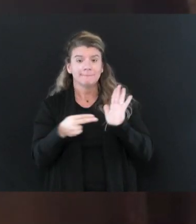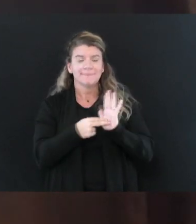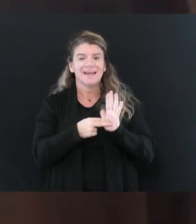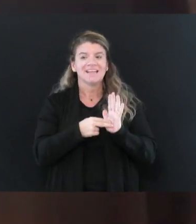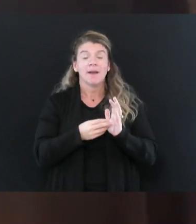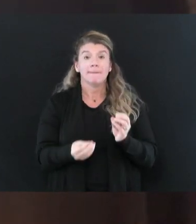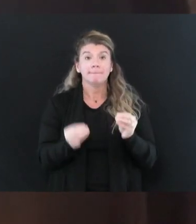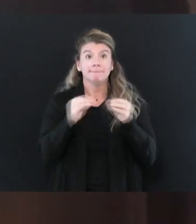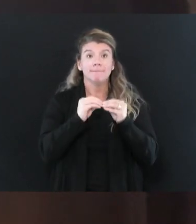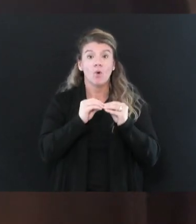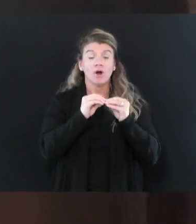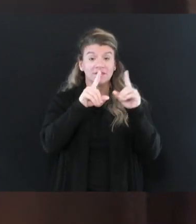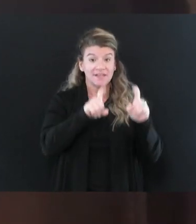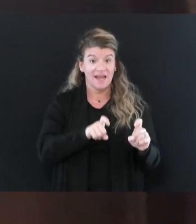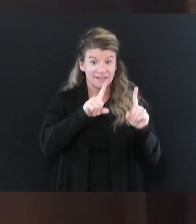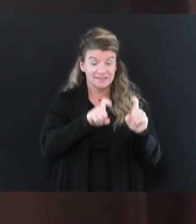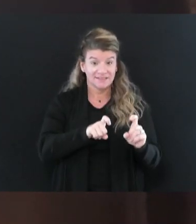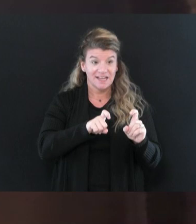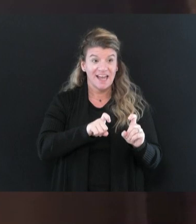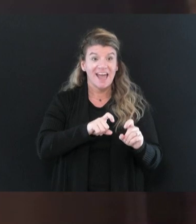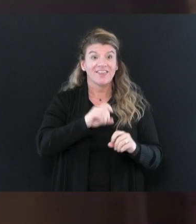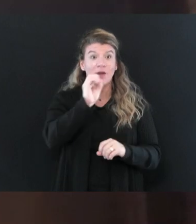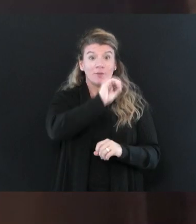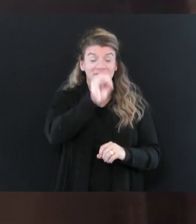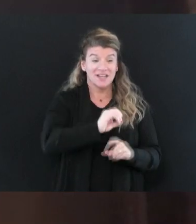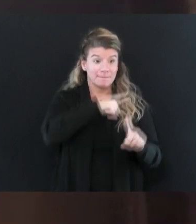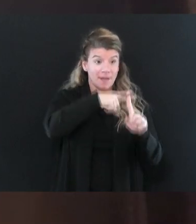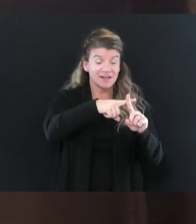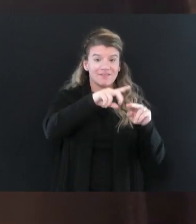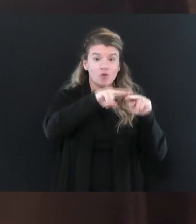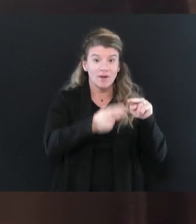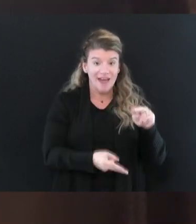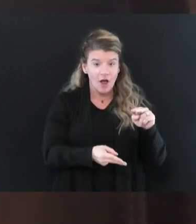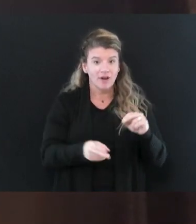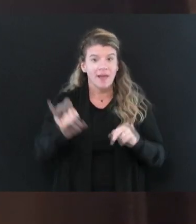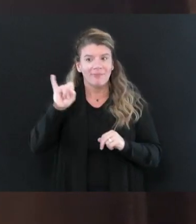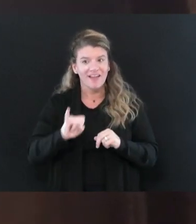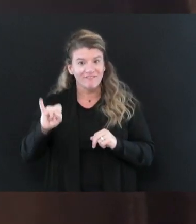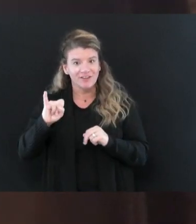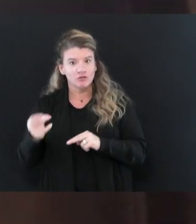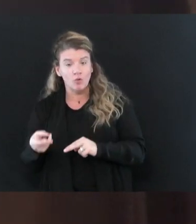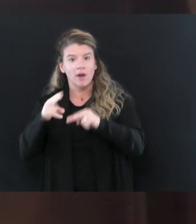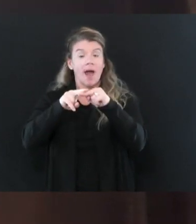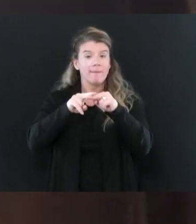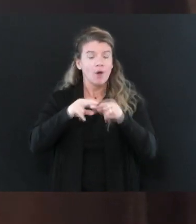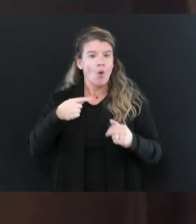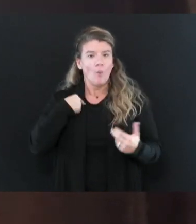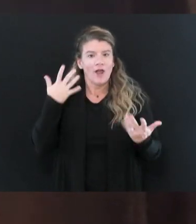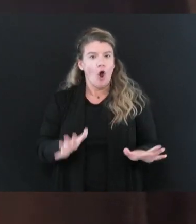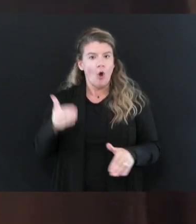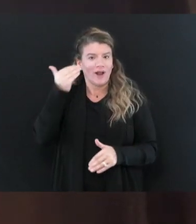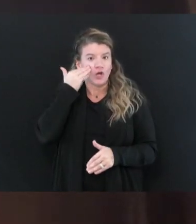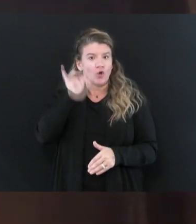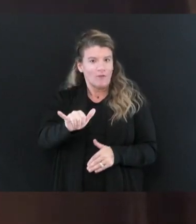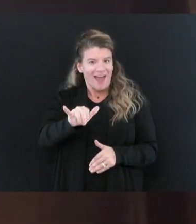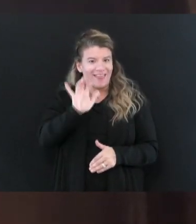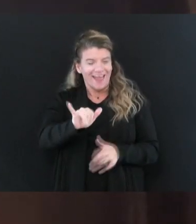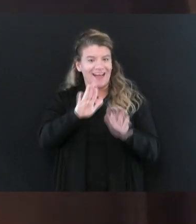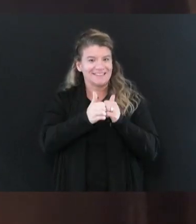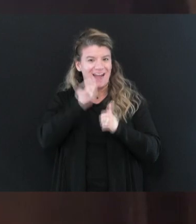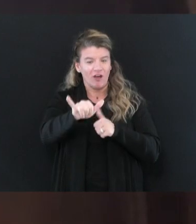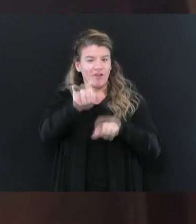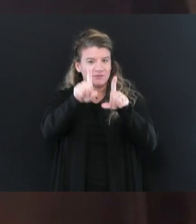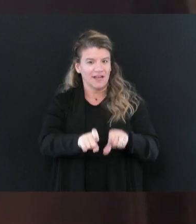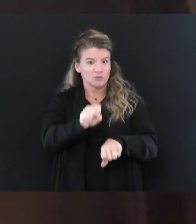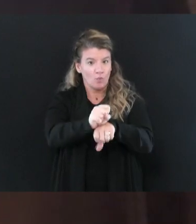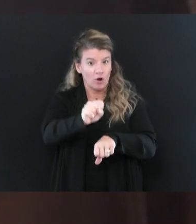is going down and the infection rate's going up, as we said it would, because of the way these metrics work. And then over time, as we